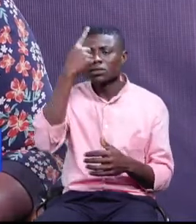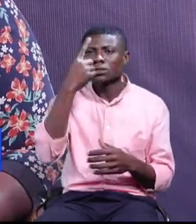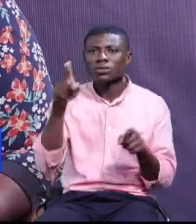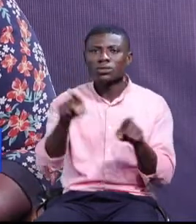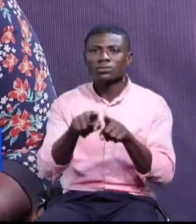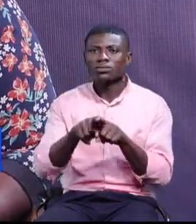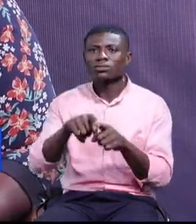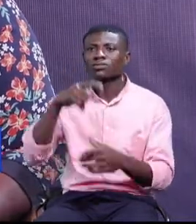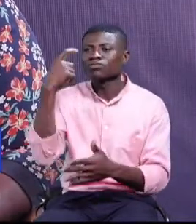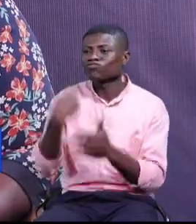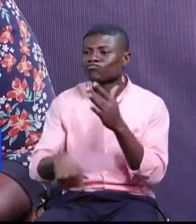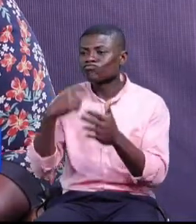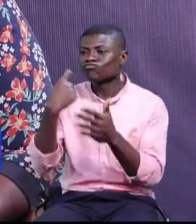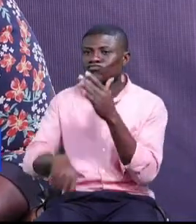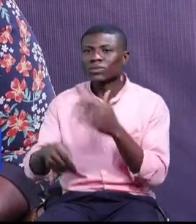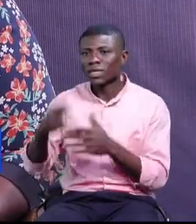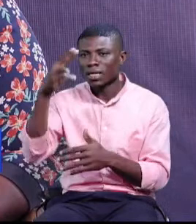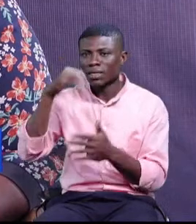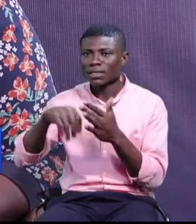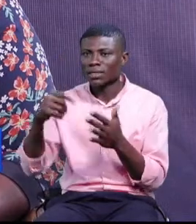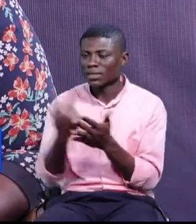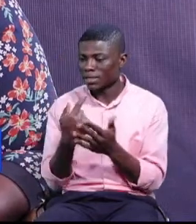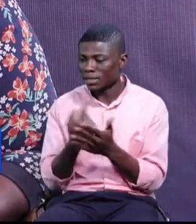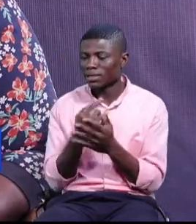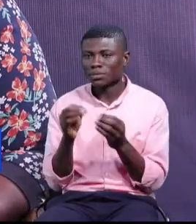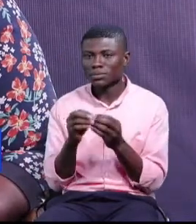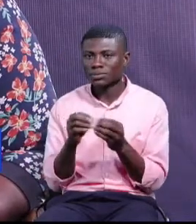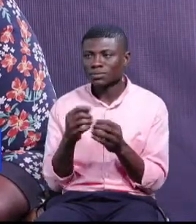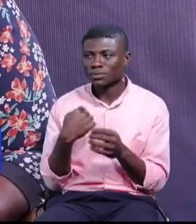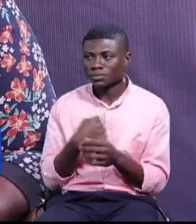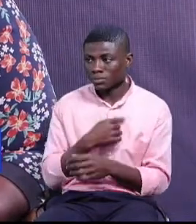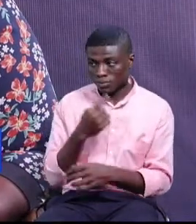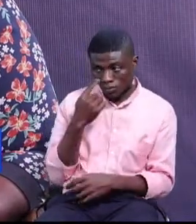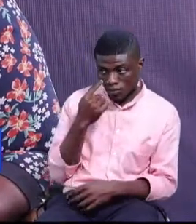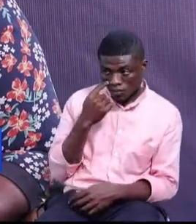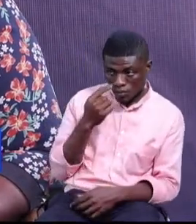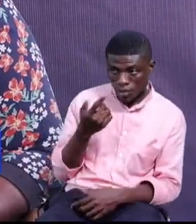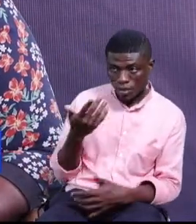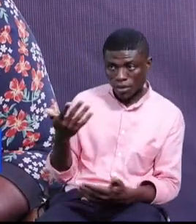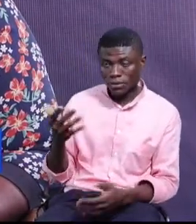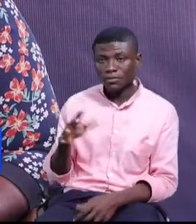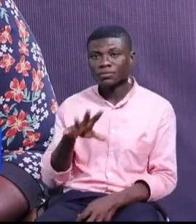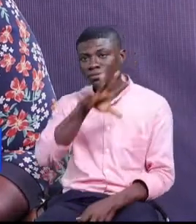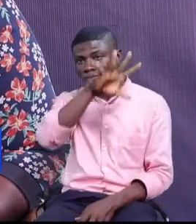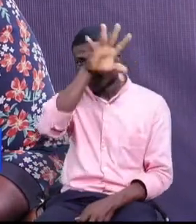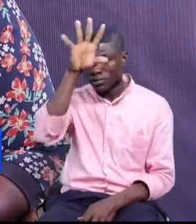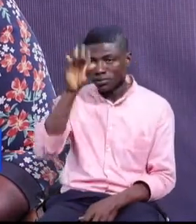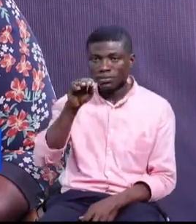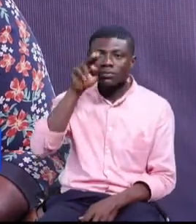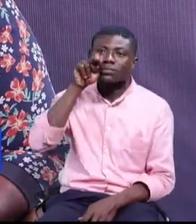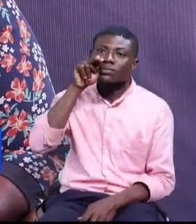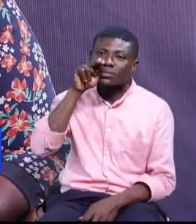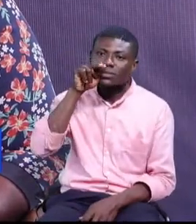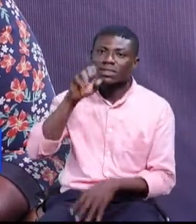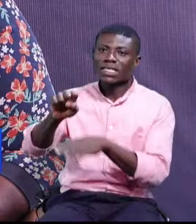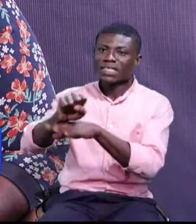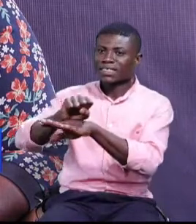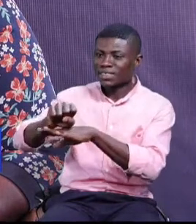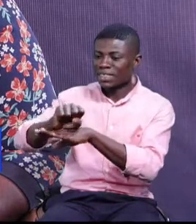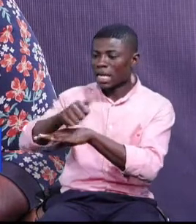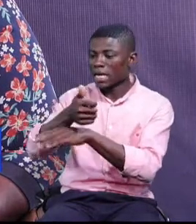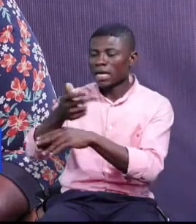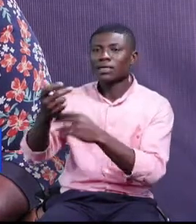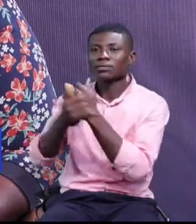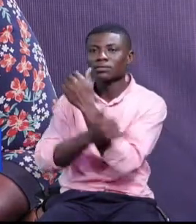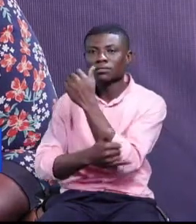taxes are a bit higher in Ghana as well. When you look at the sub-region, Nigeria, Senegal and other